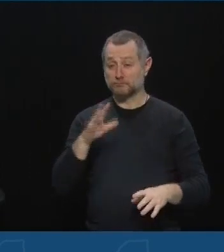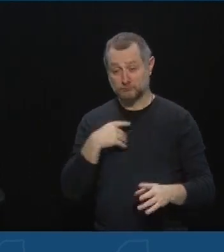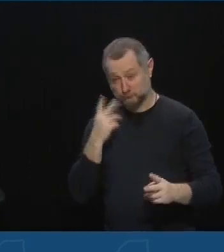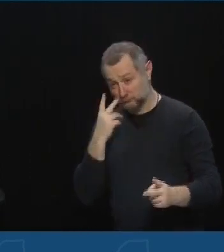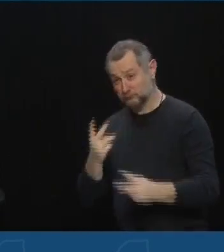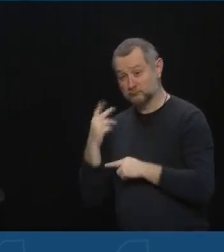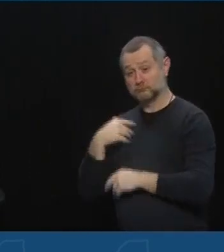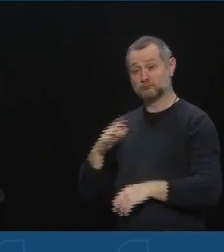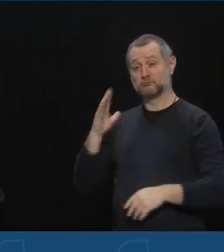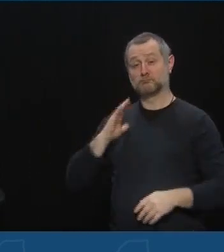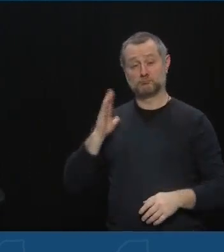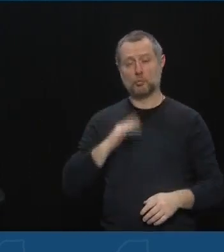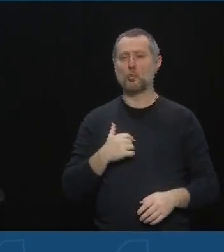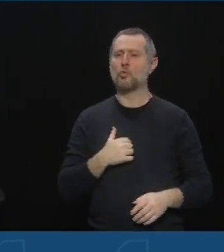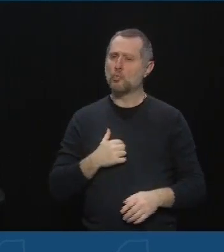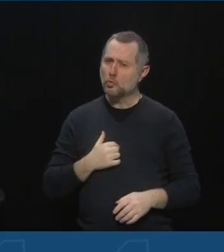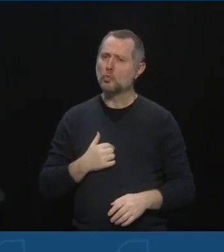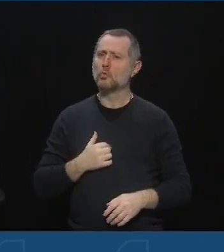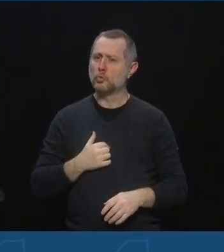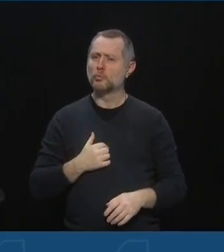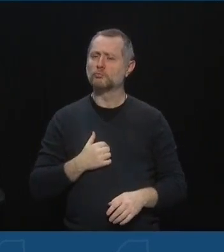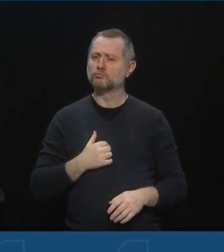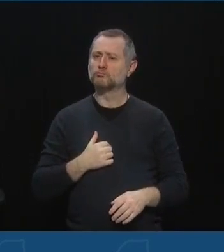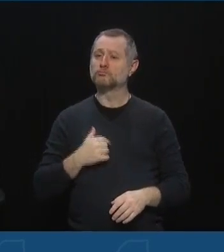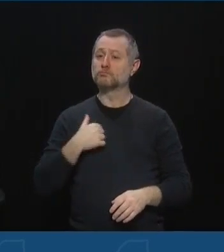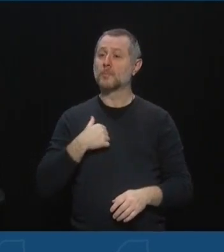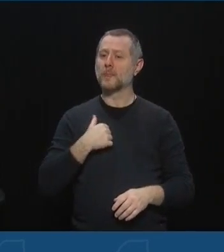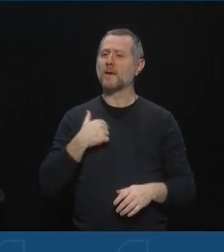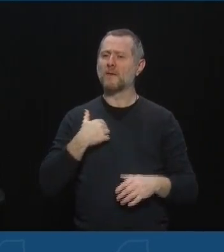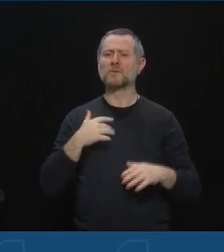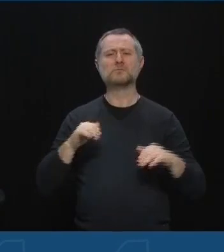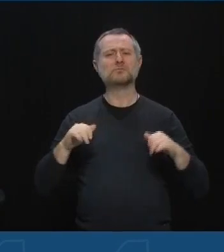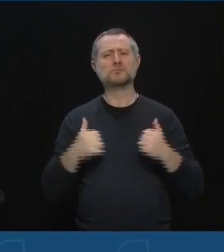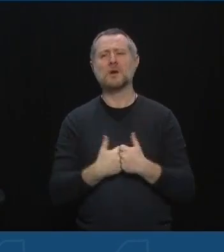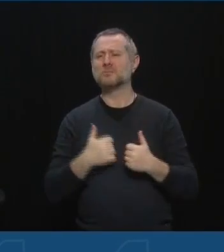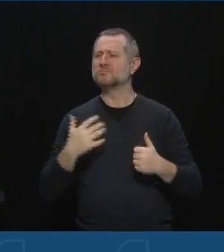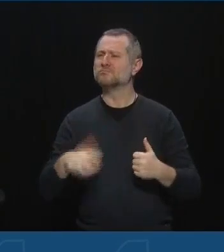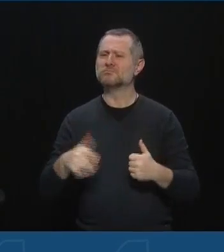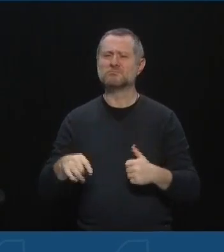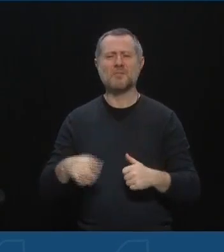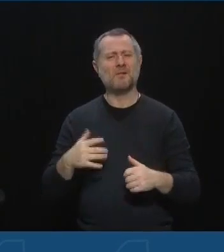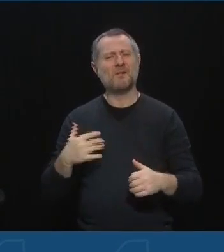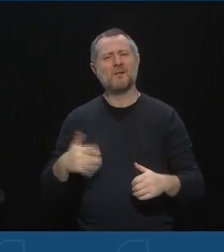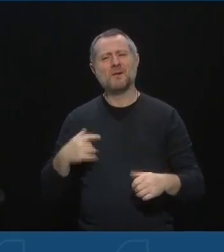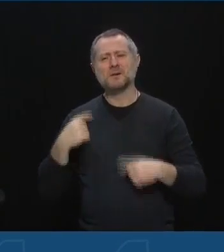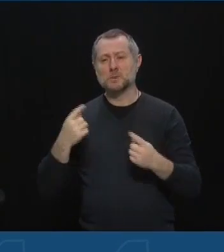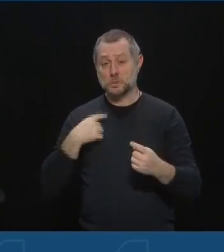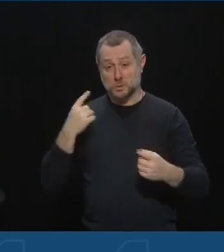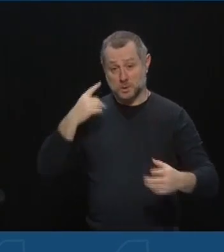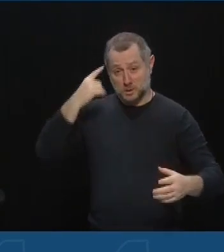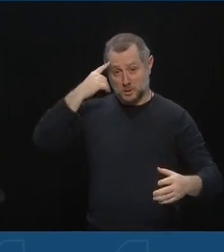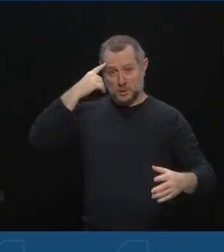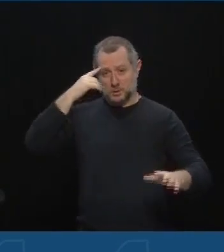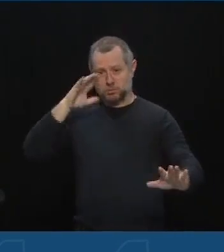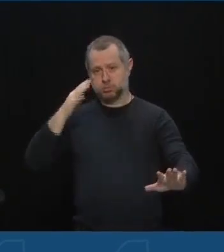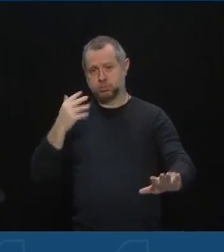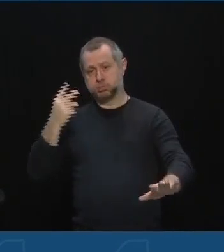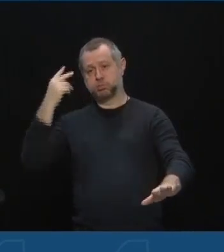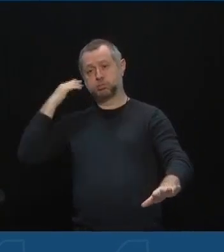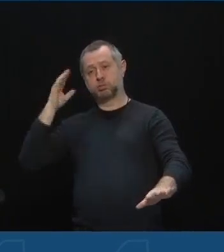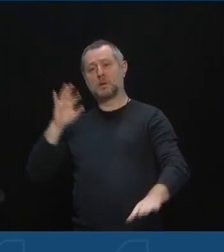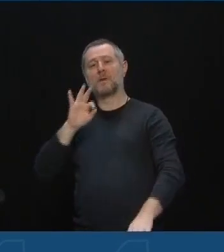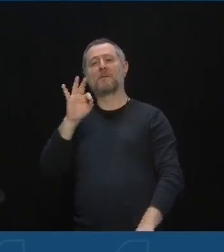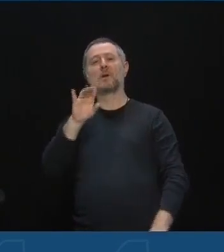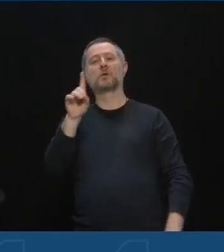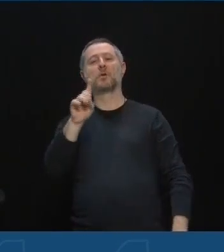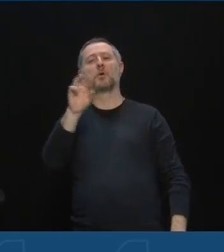when our country was hit with tough challenges. I think about FDR all the time. I'm fortunate, the rare times I'm actually in Albany